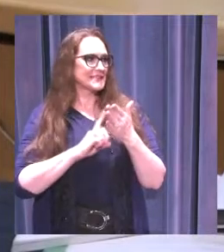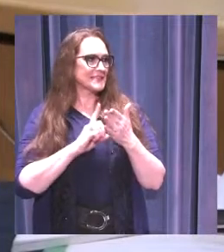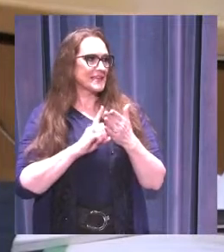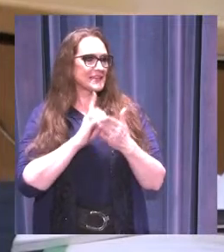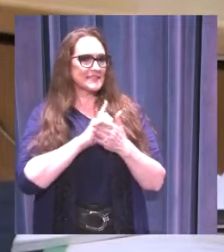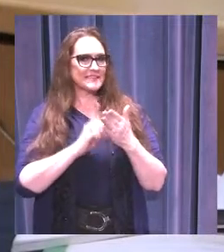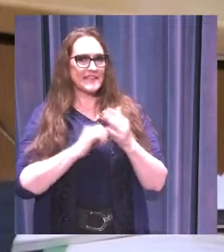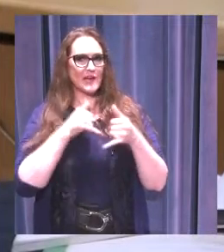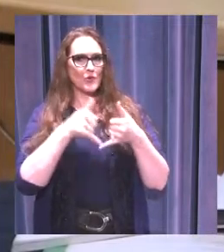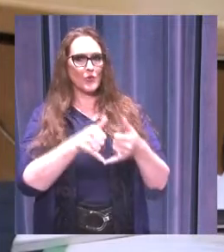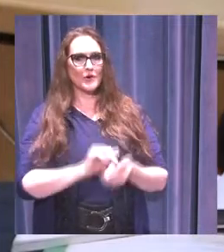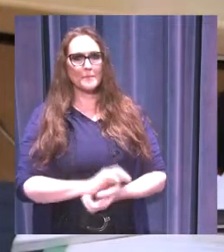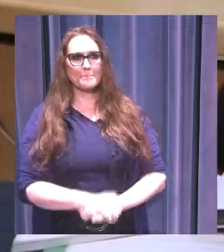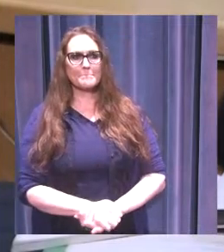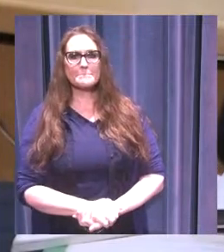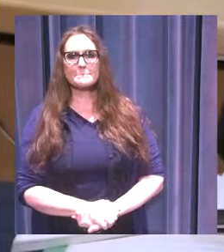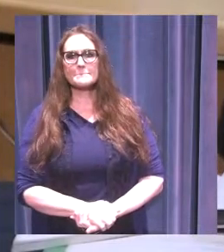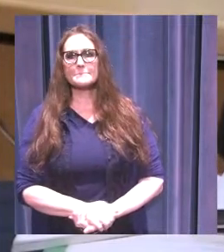Award.